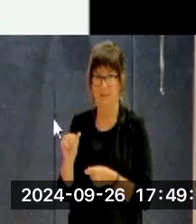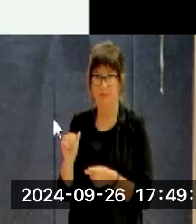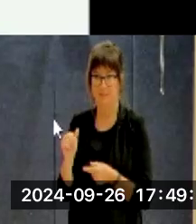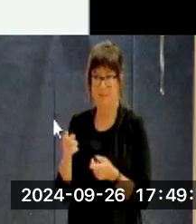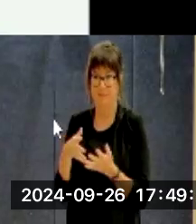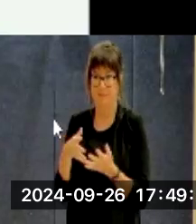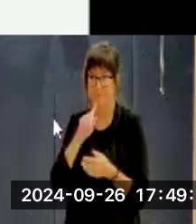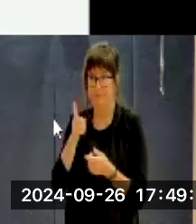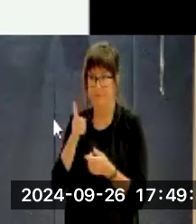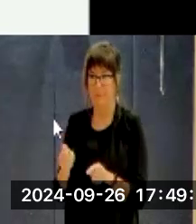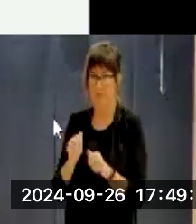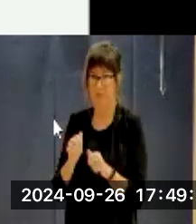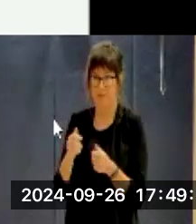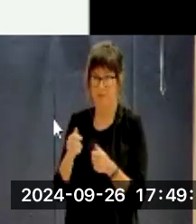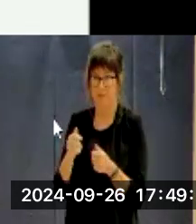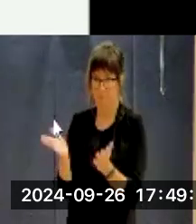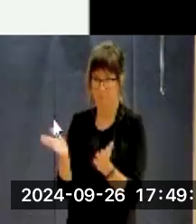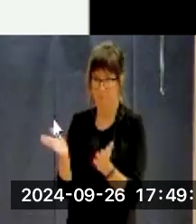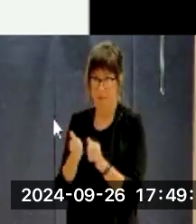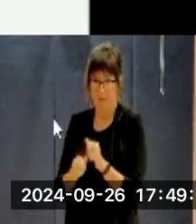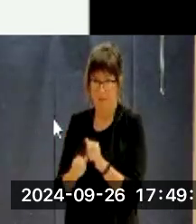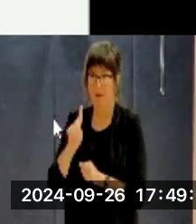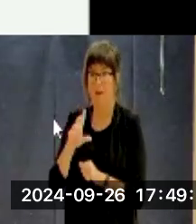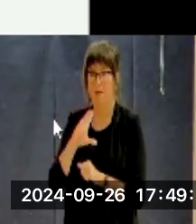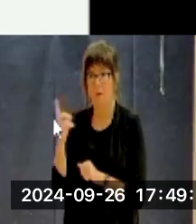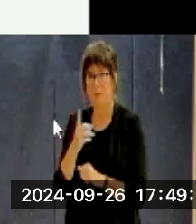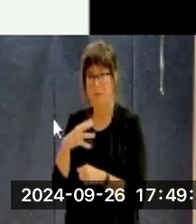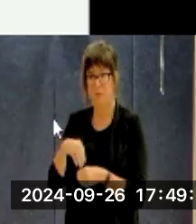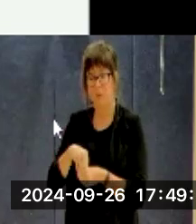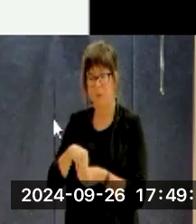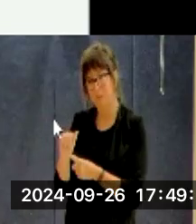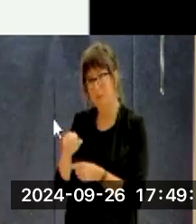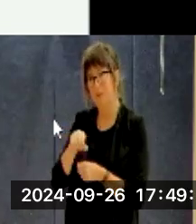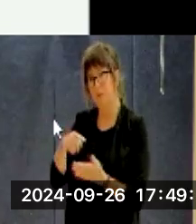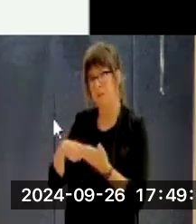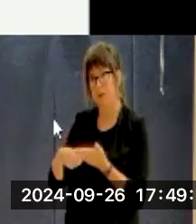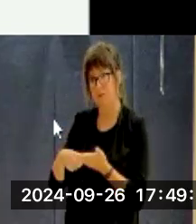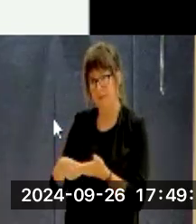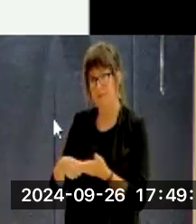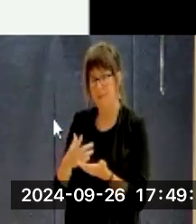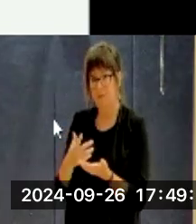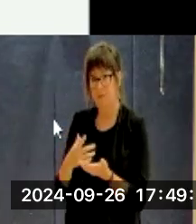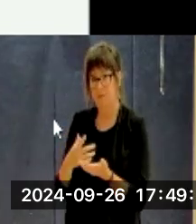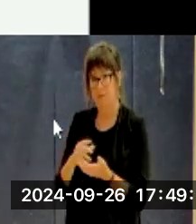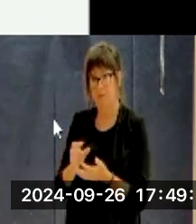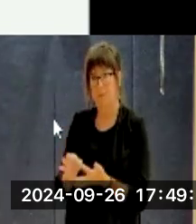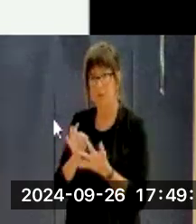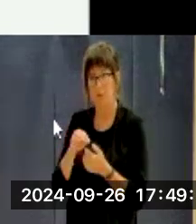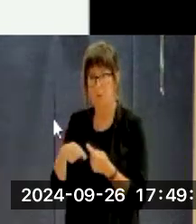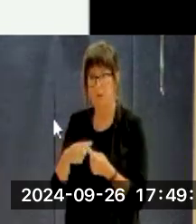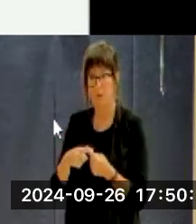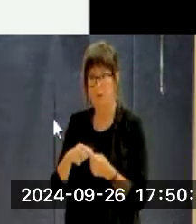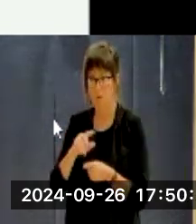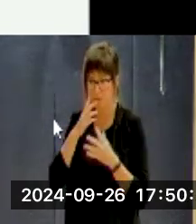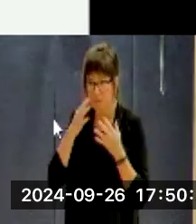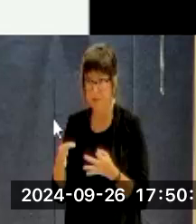include disability in any conversations that you're having, especially as it relates to how we put together policies